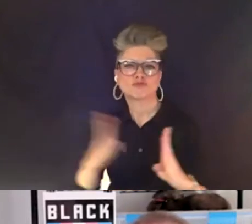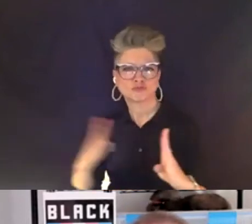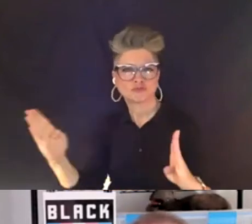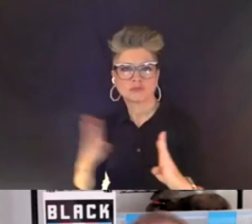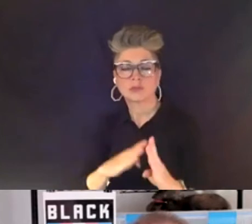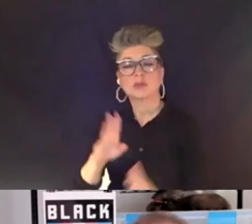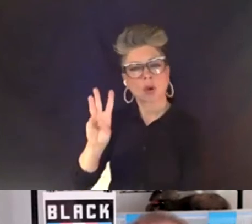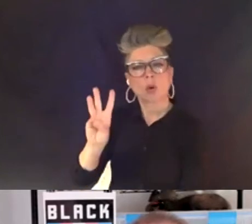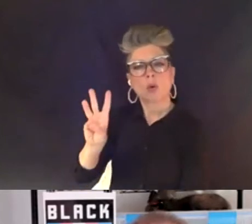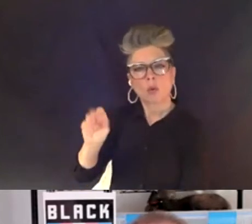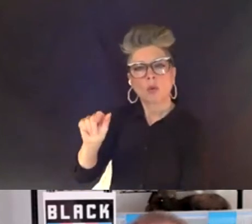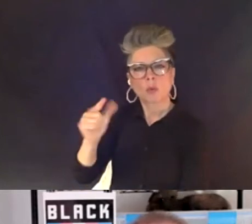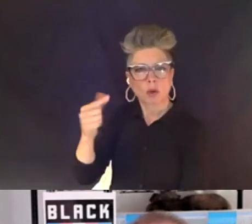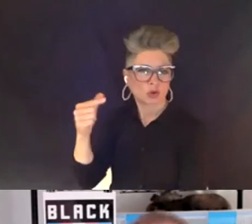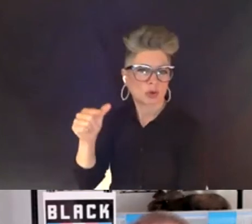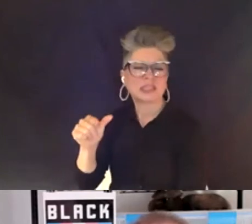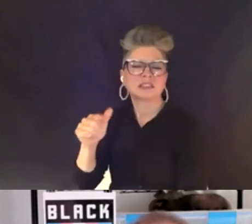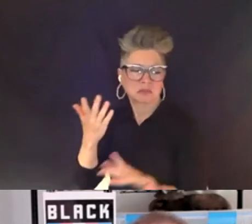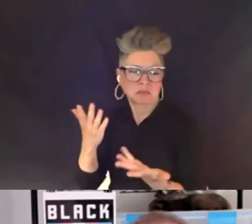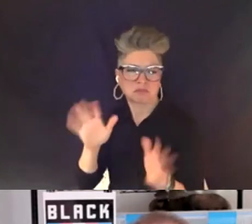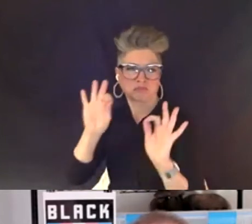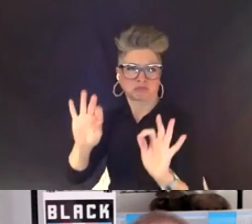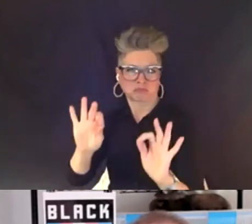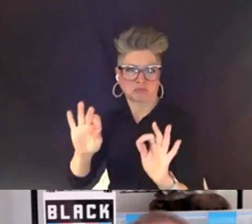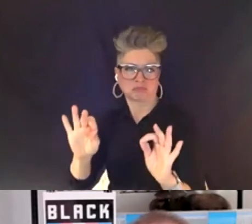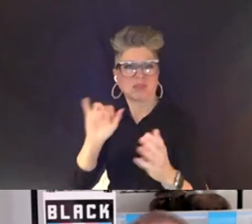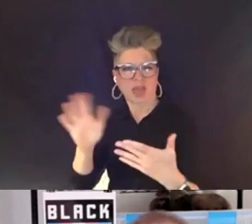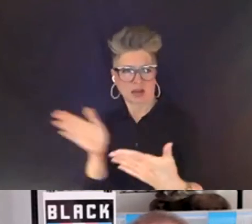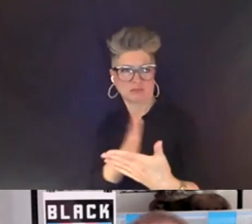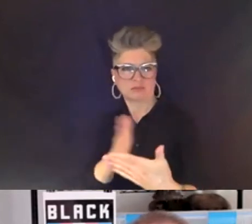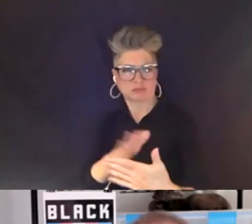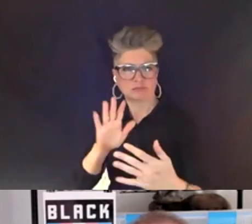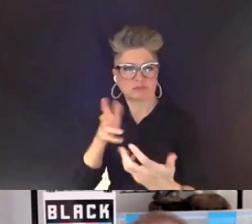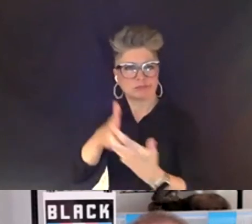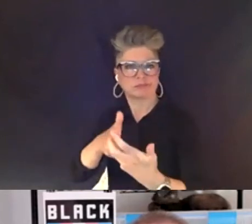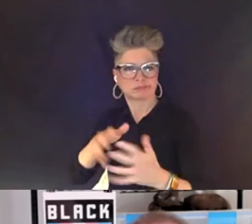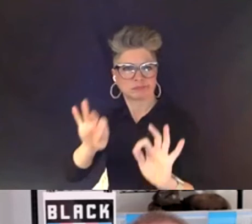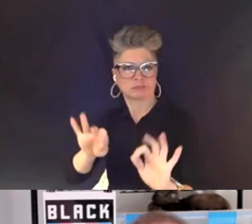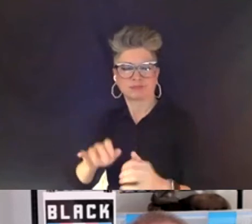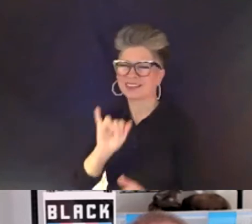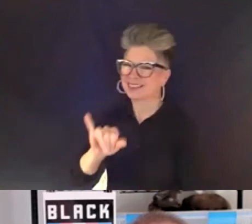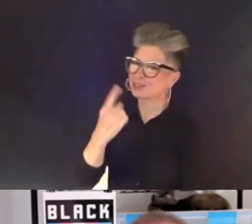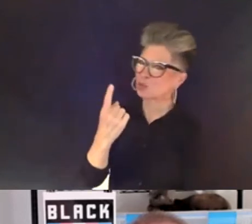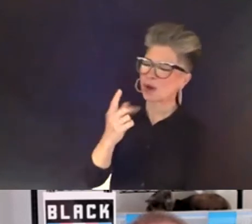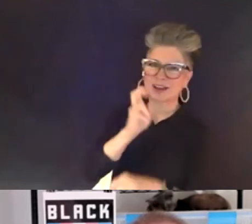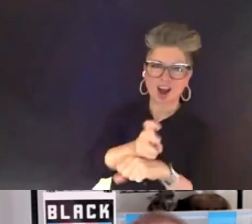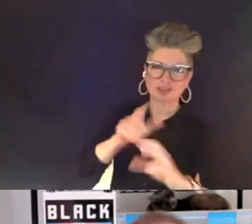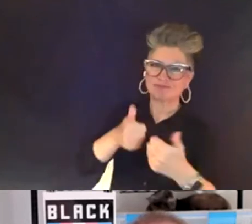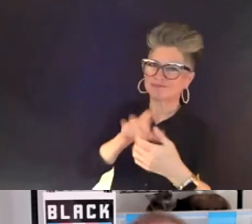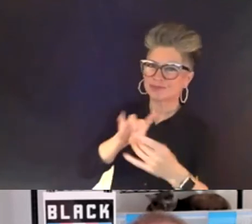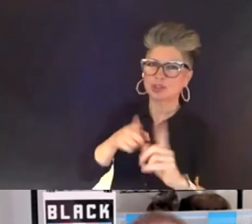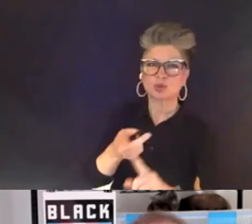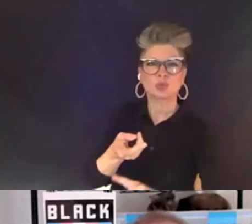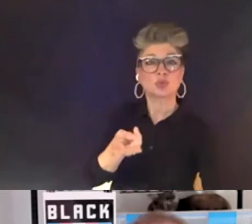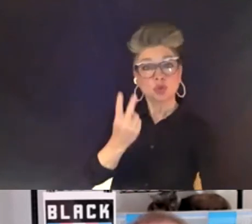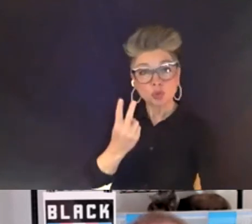well within that window of opportunity. That's the hard thing about having these 2 steps, injections, though, is that